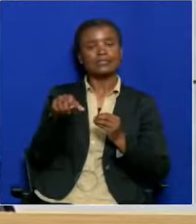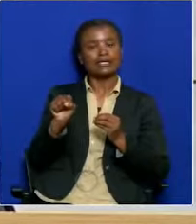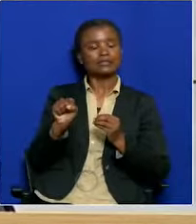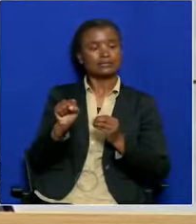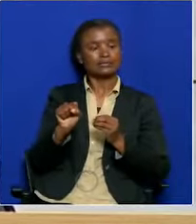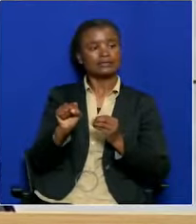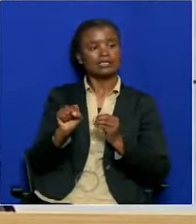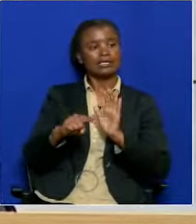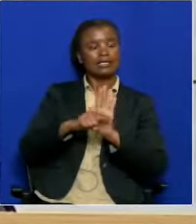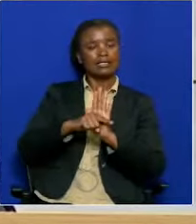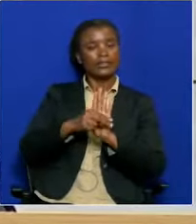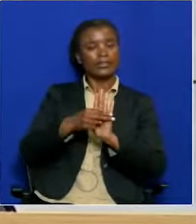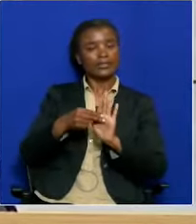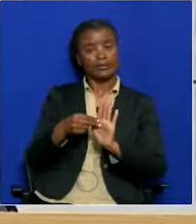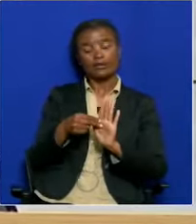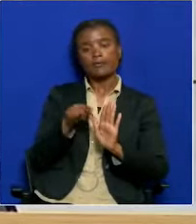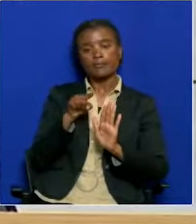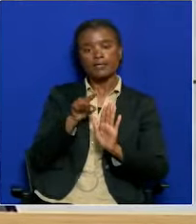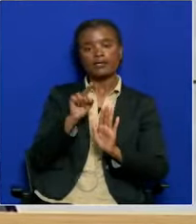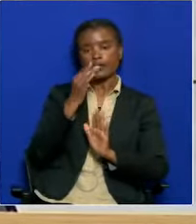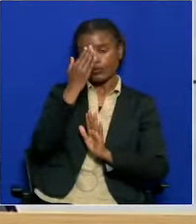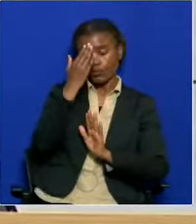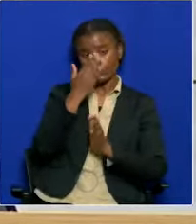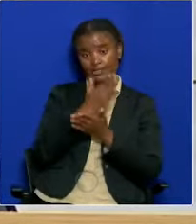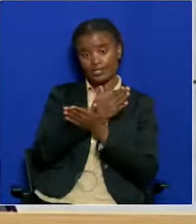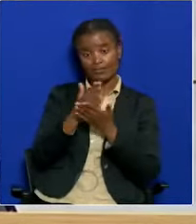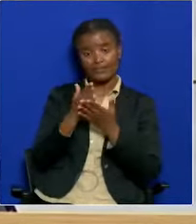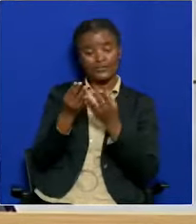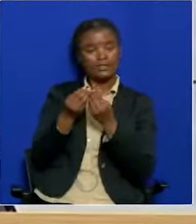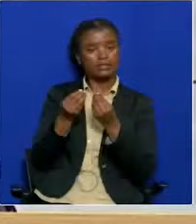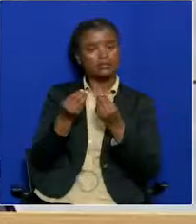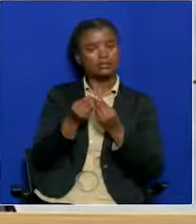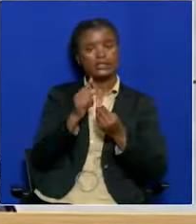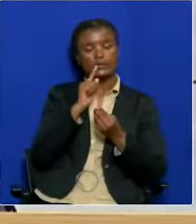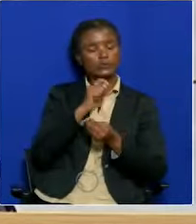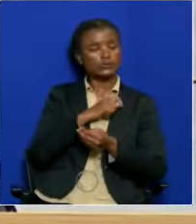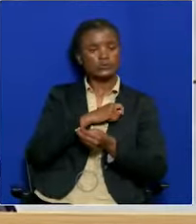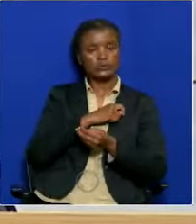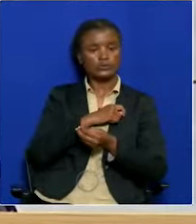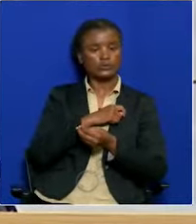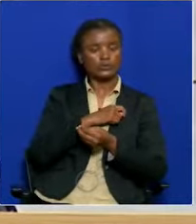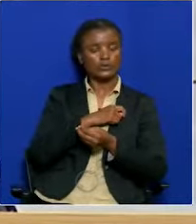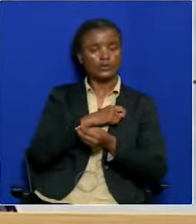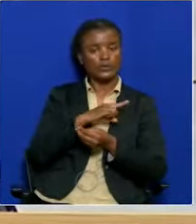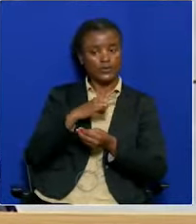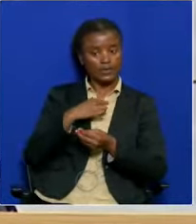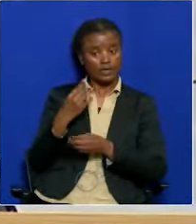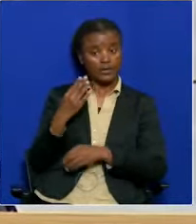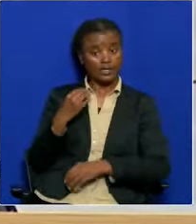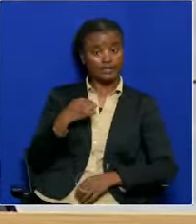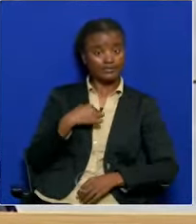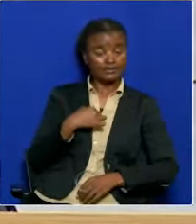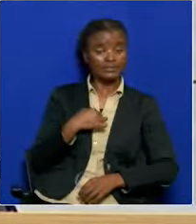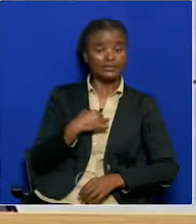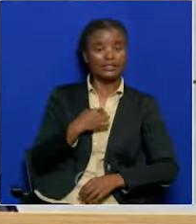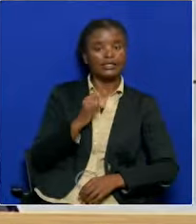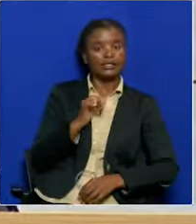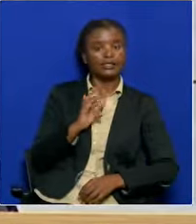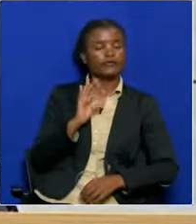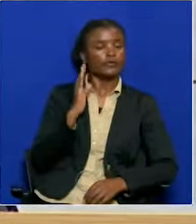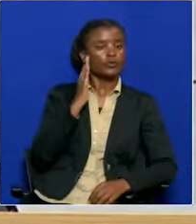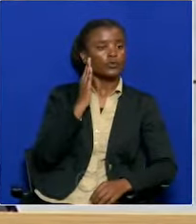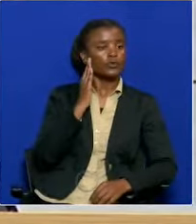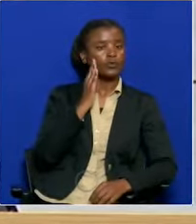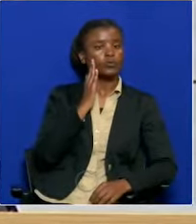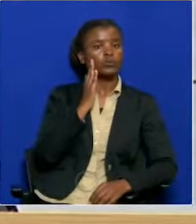have no truth in it. Because you asked me if I know there were